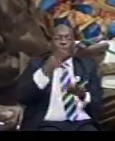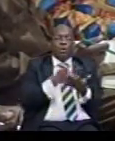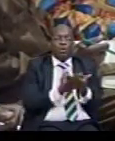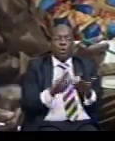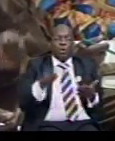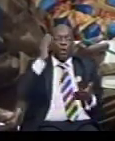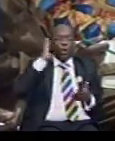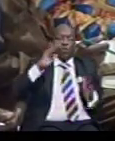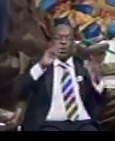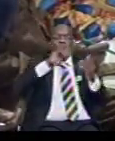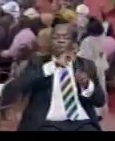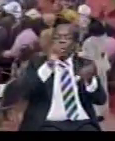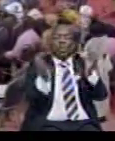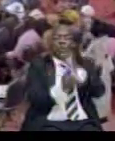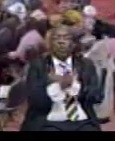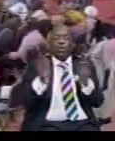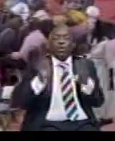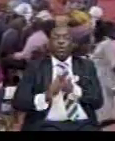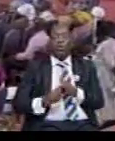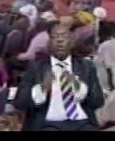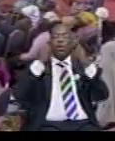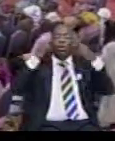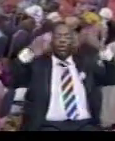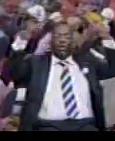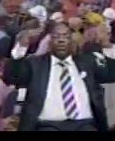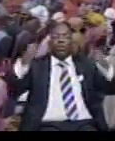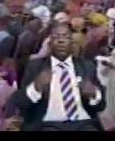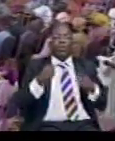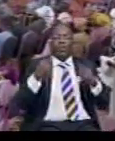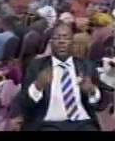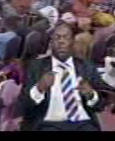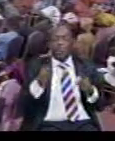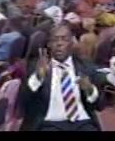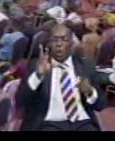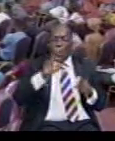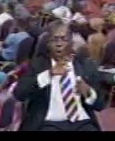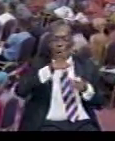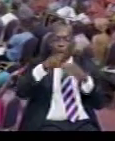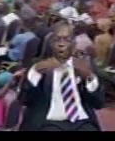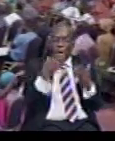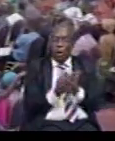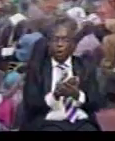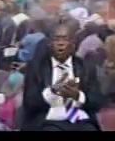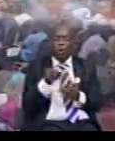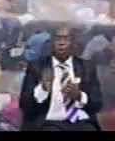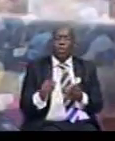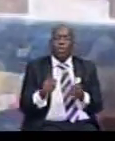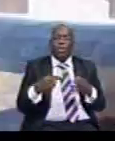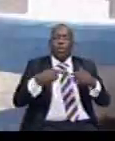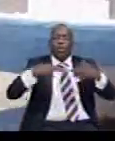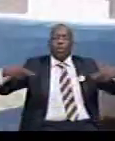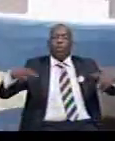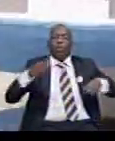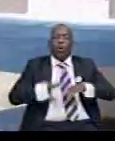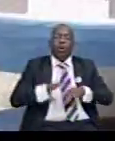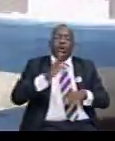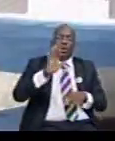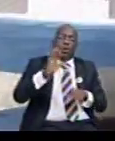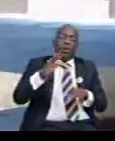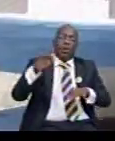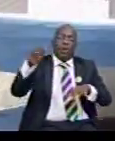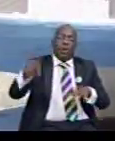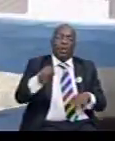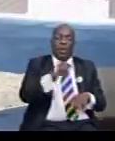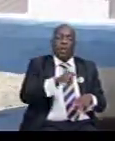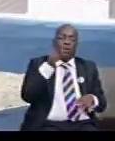to success. Without any rope tied on your feet, you will run and